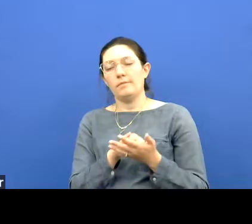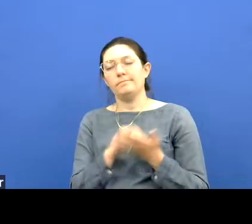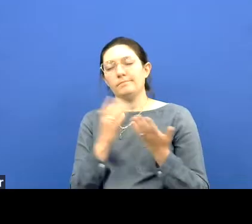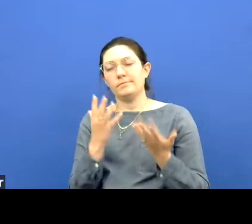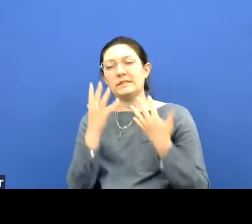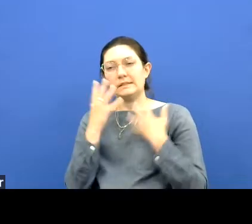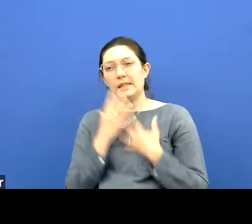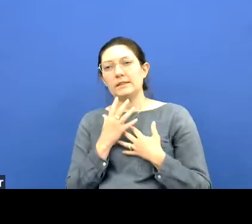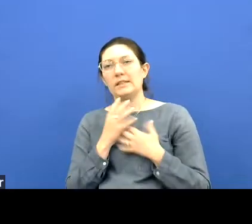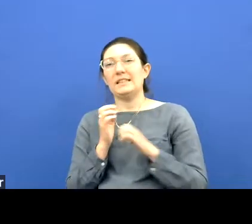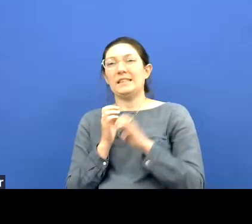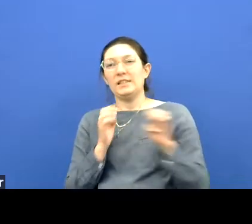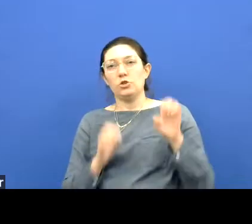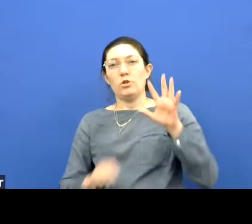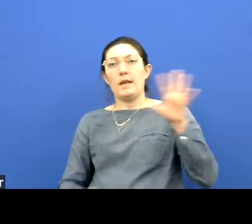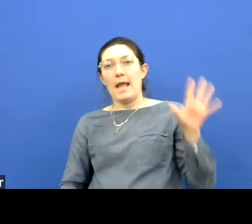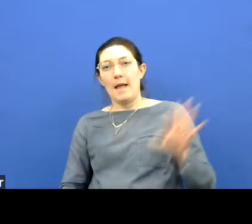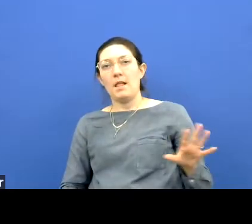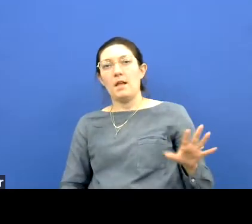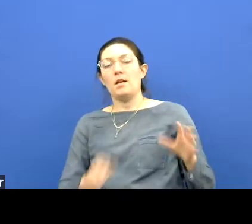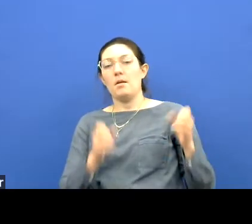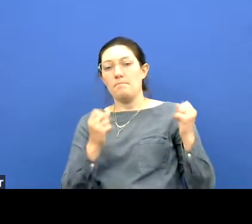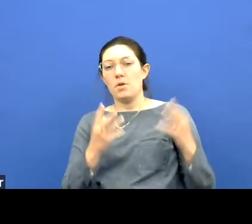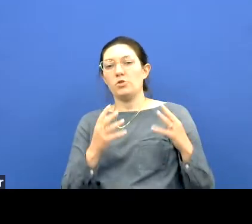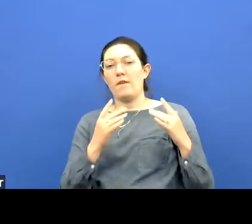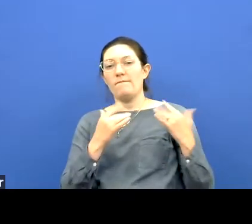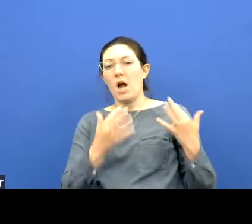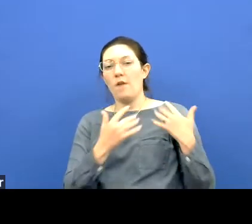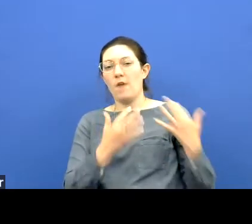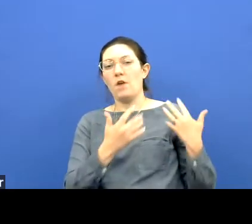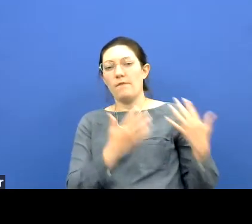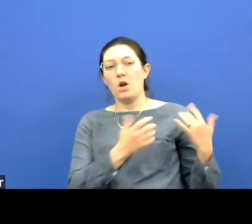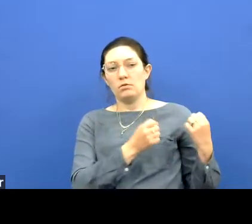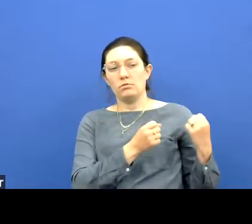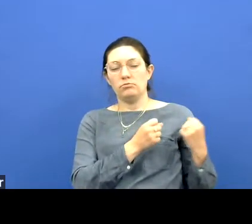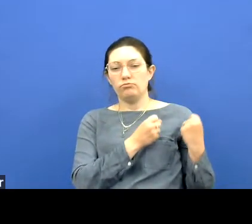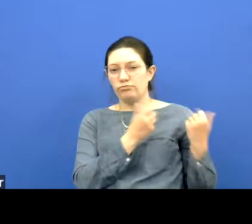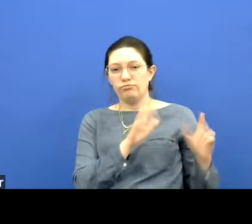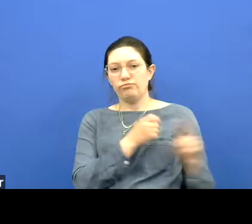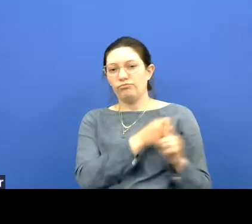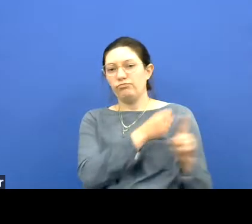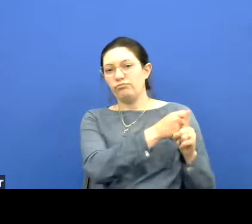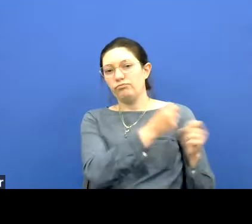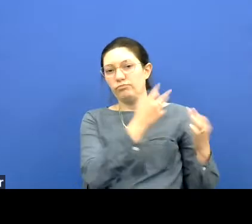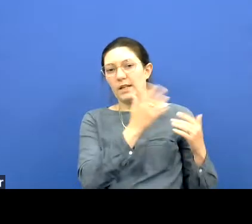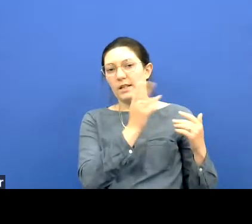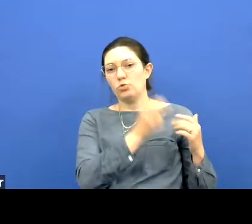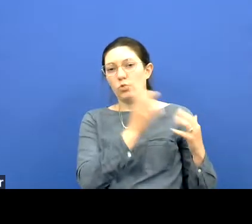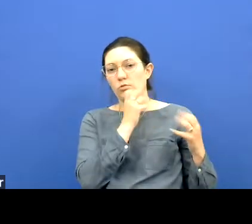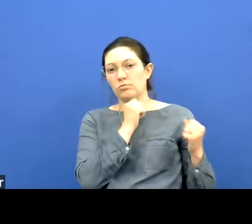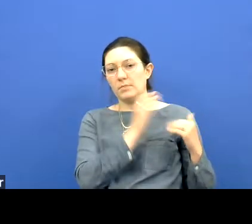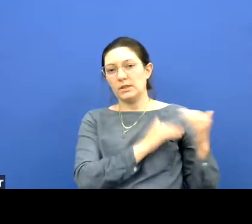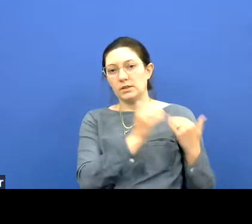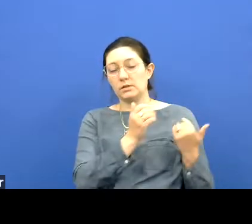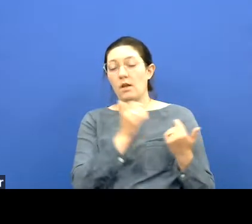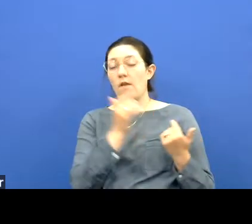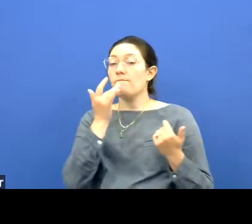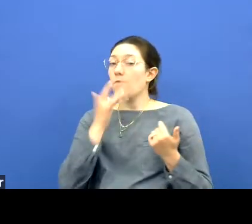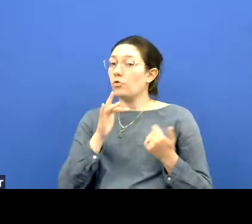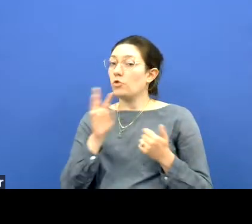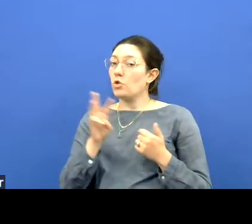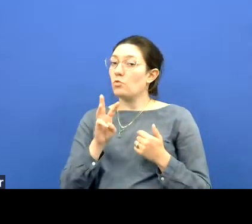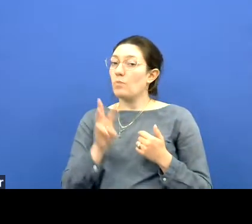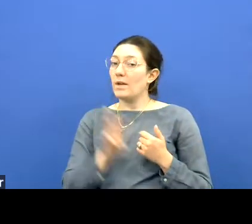the Eastern Hamlet, a bunch of fires claimed a bunch of the historic buildings there. Fortunately, in the Western